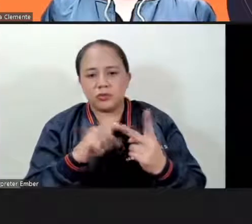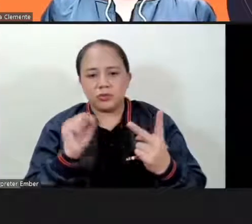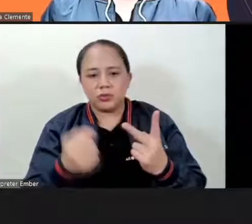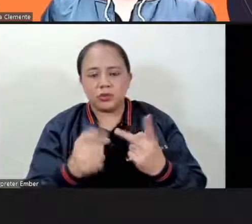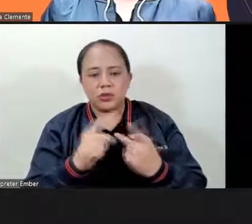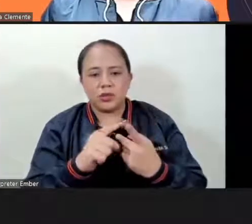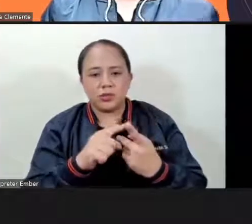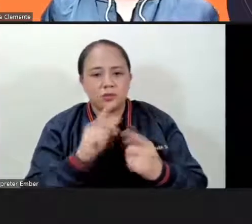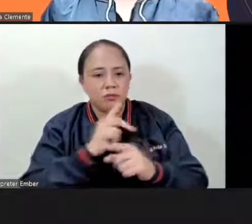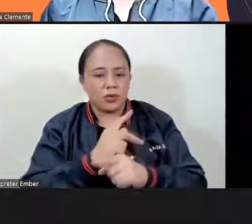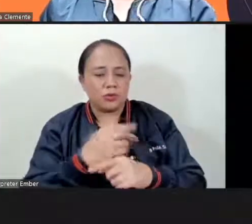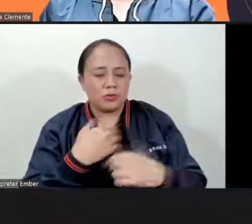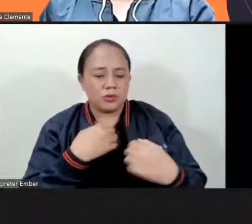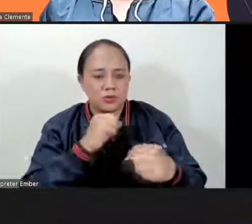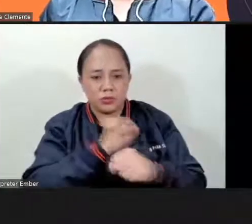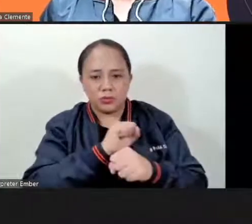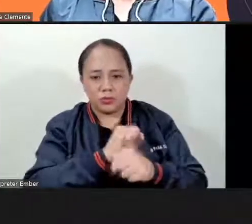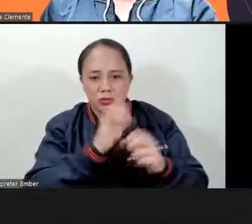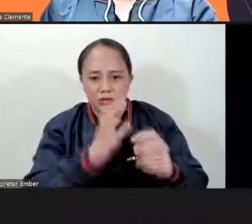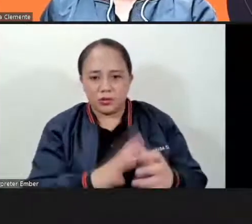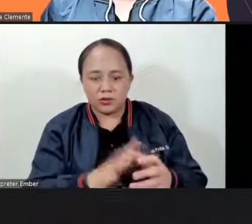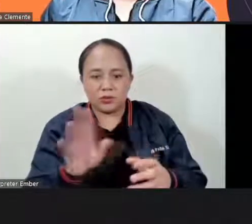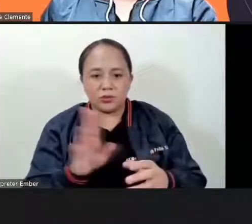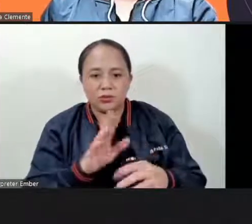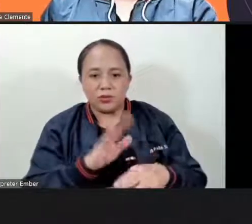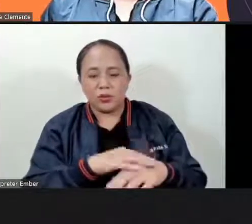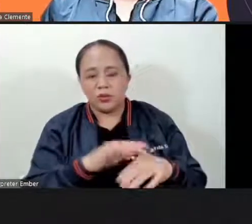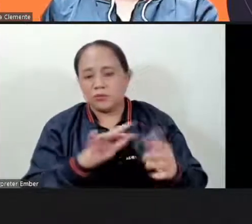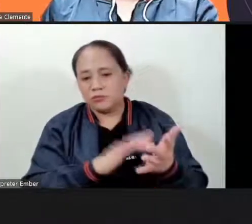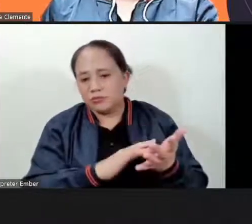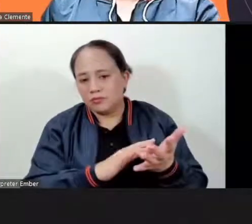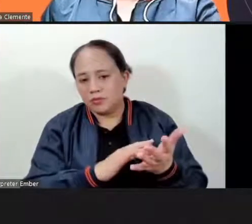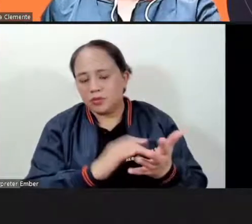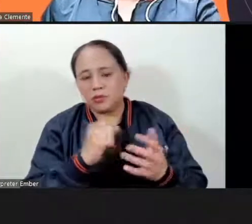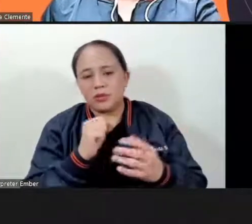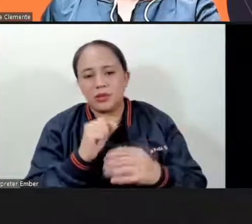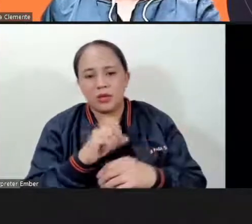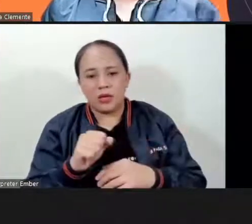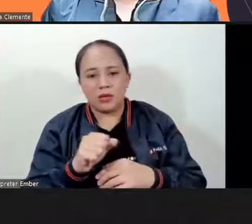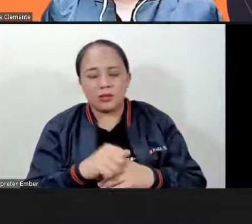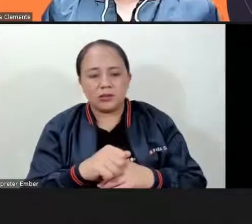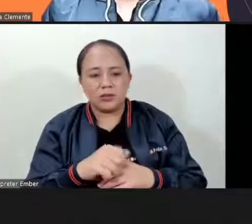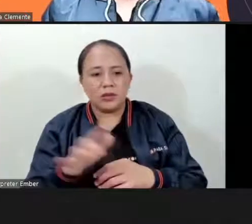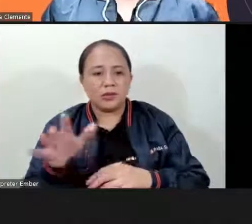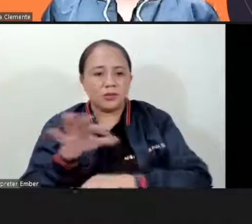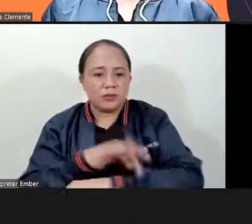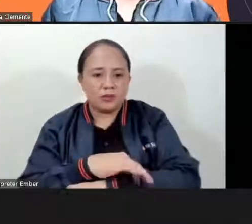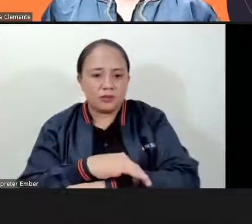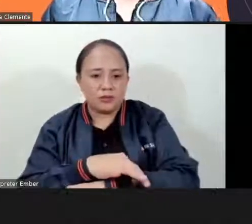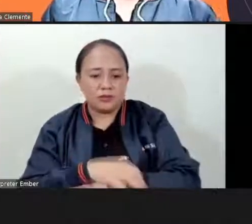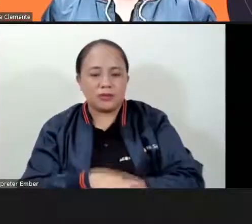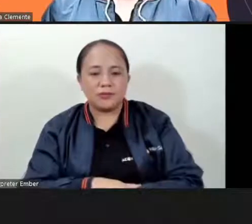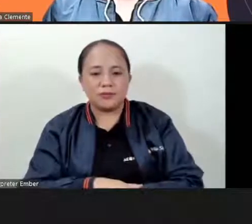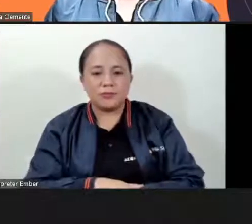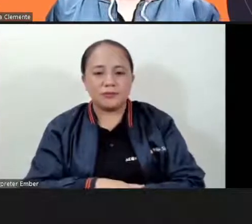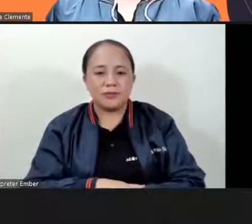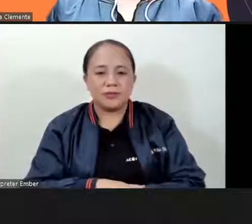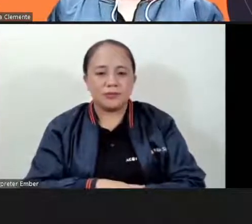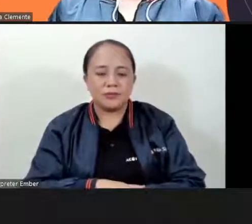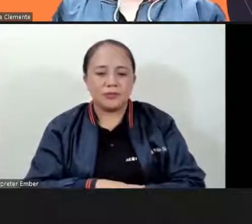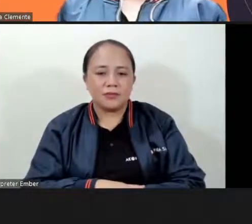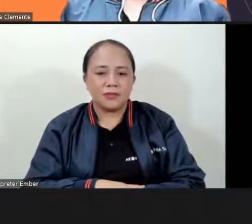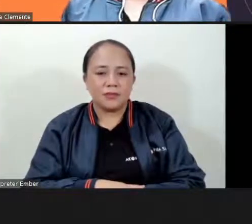we protect healthcare workers who use telemedicine and also who use face-to-face po? Face-to-face, yes, I think. So I think